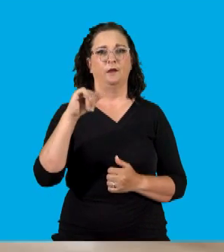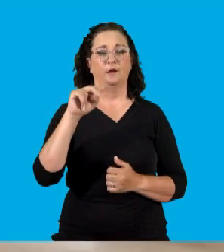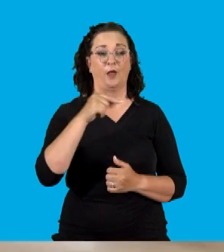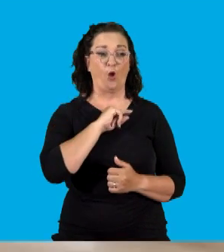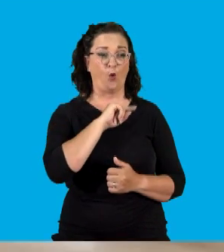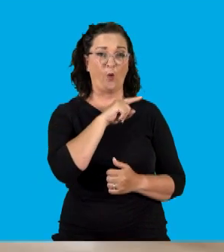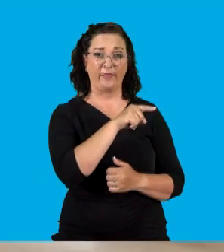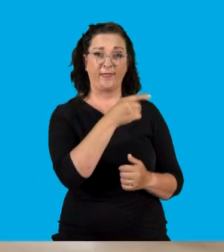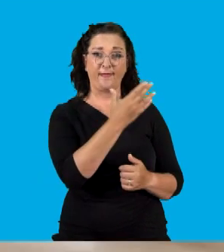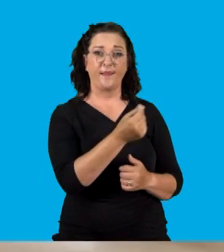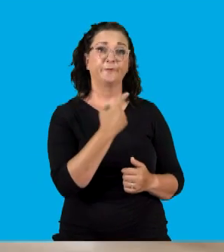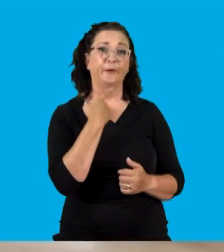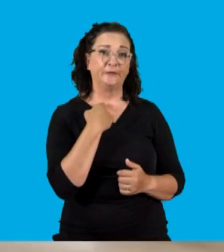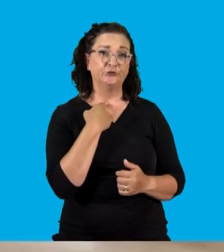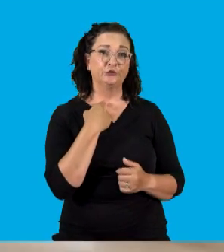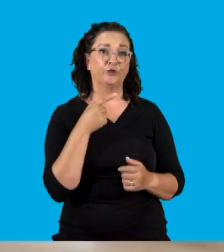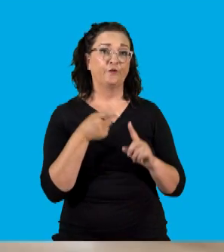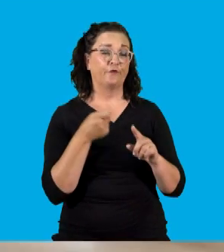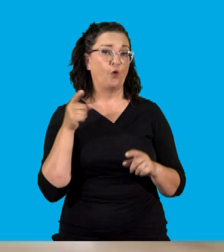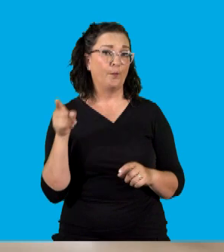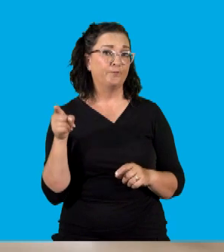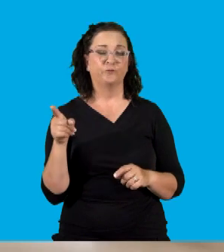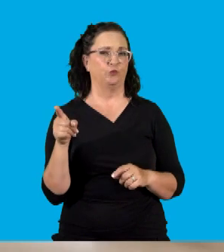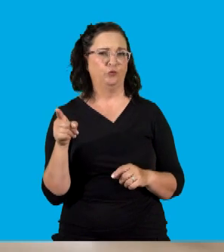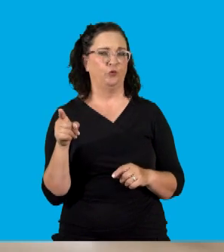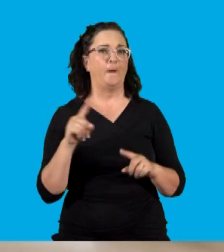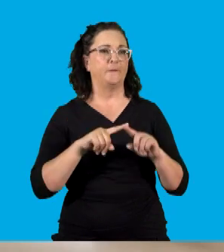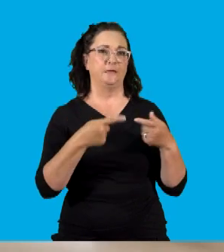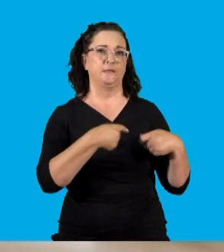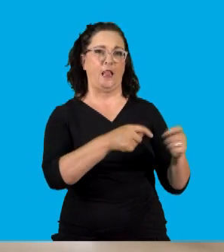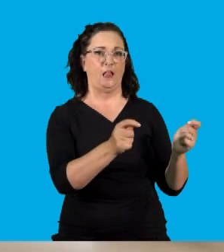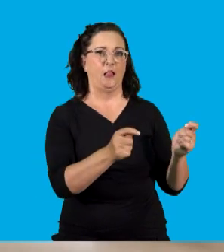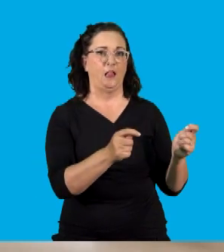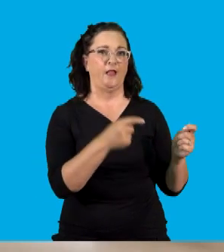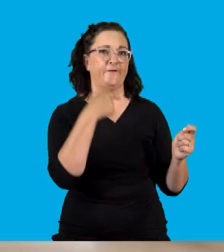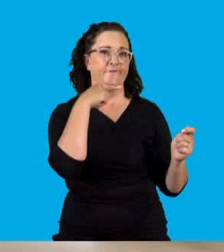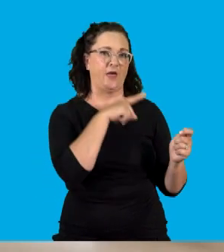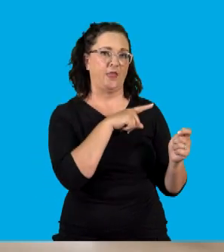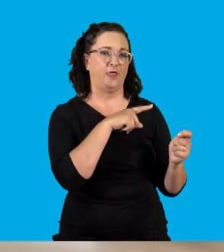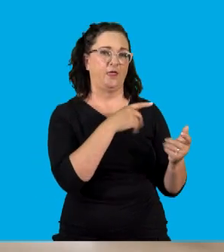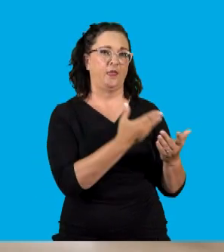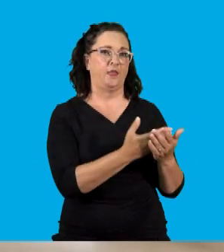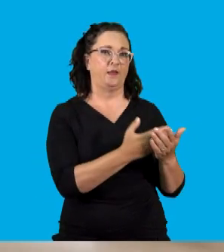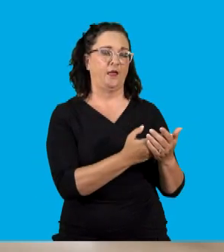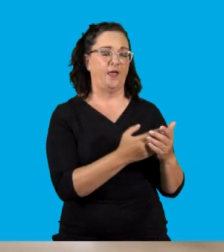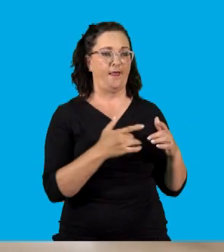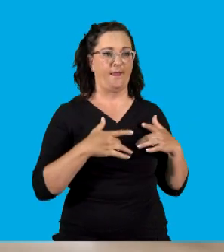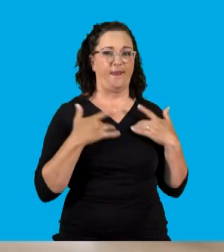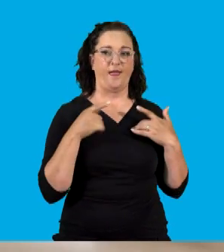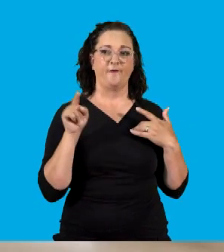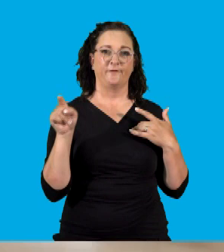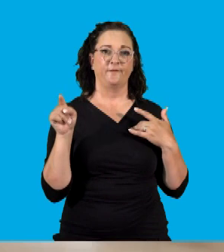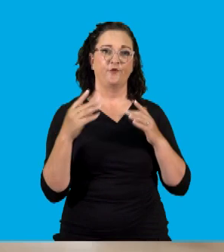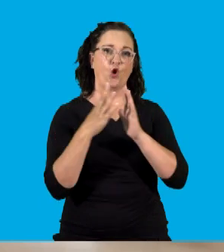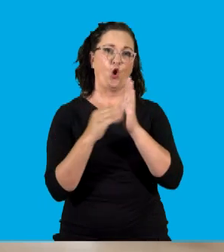the permission from the original authors of those particular movies or from the performers of those particular live